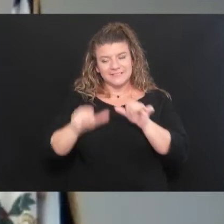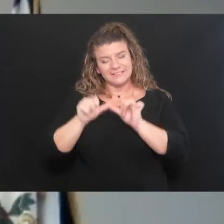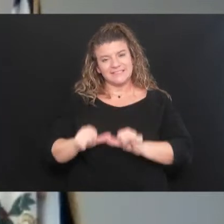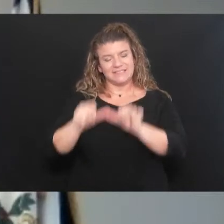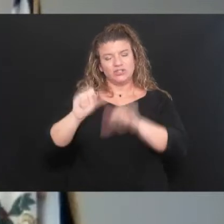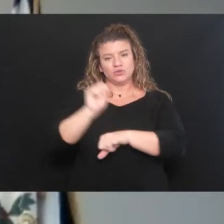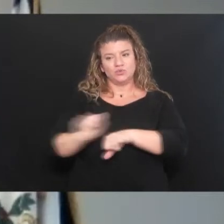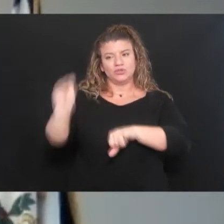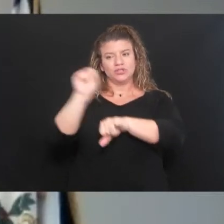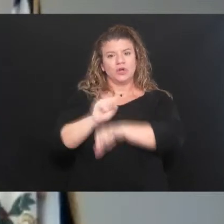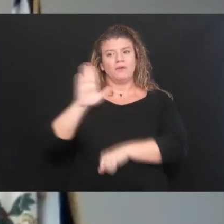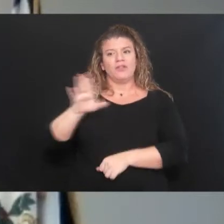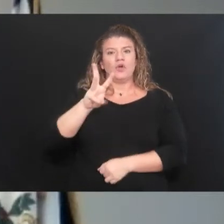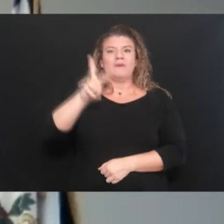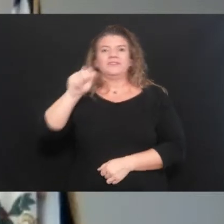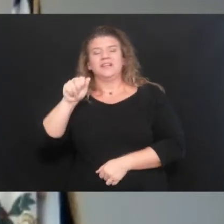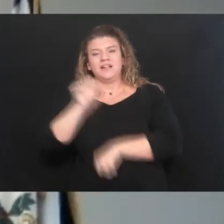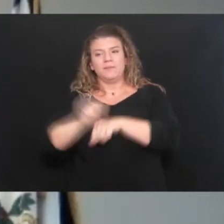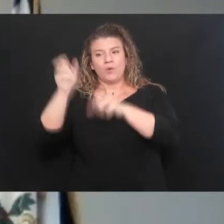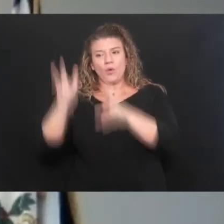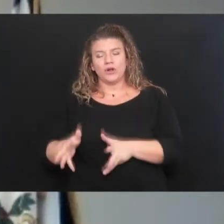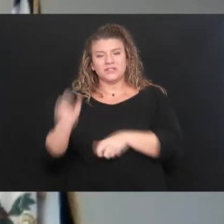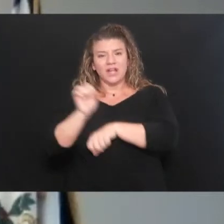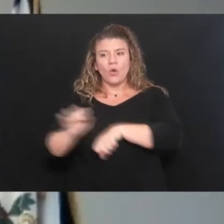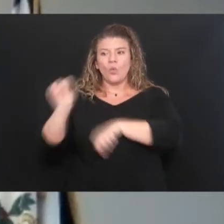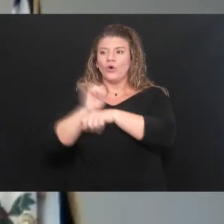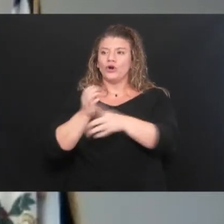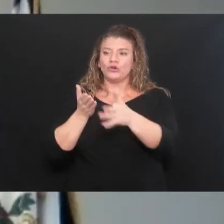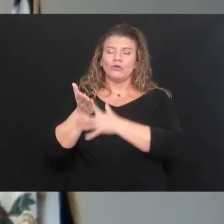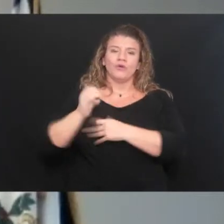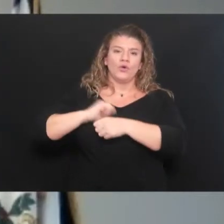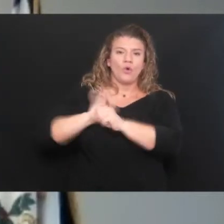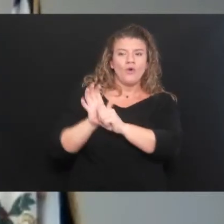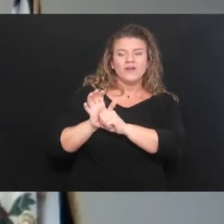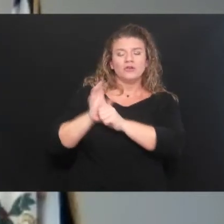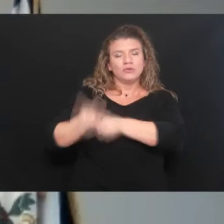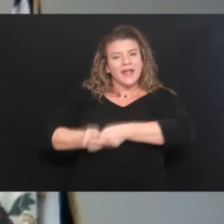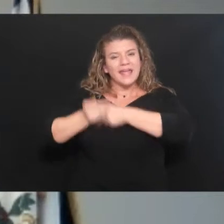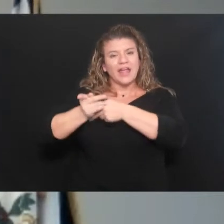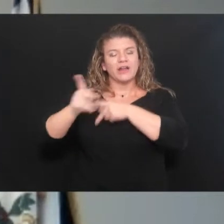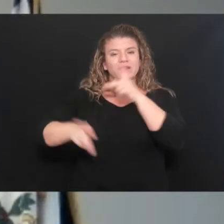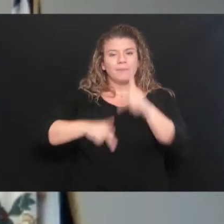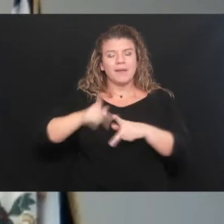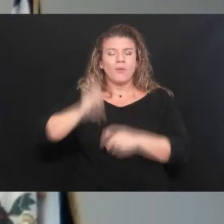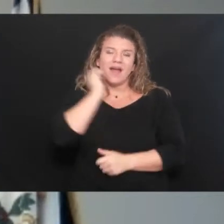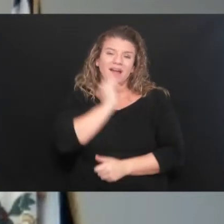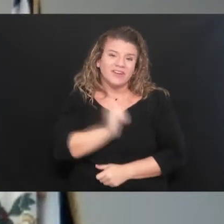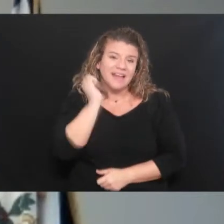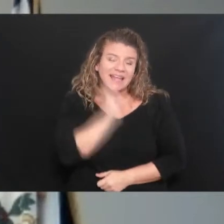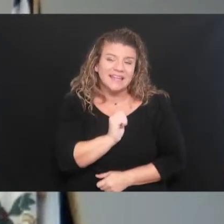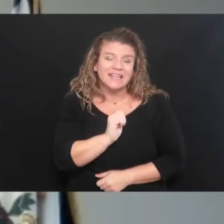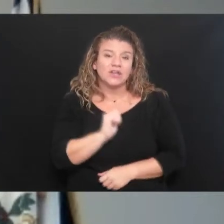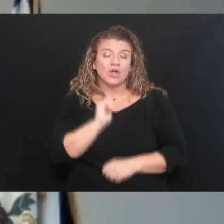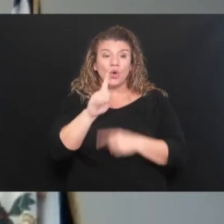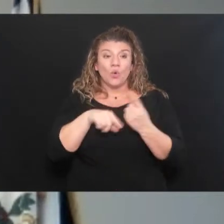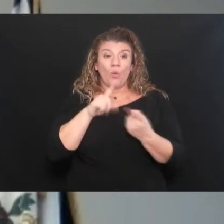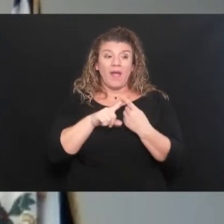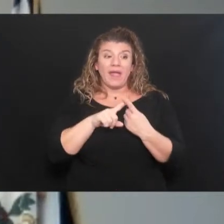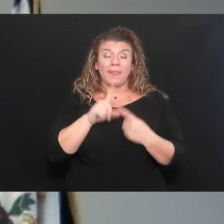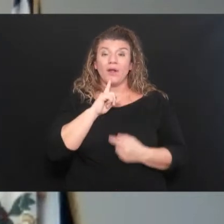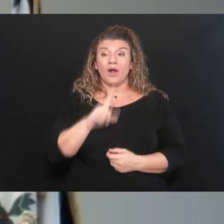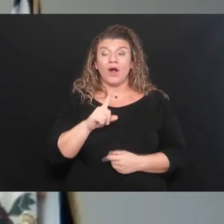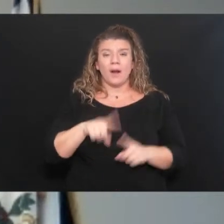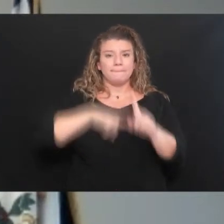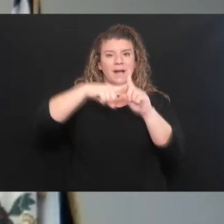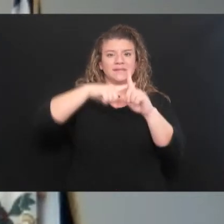West Virginia employers and have worked through this pandemic to take care of folks. Every day when there are positive cases